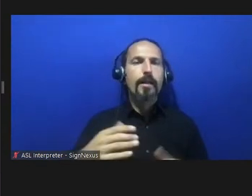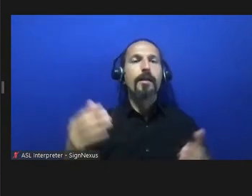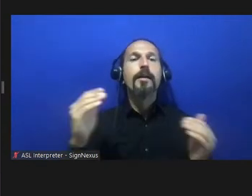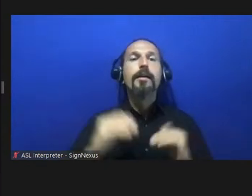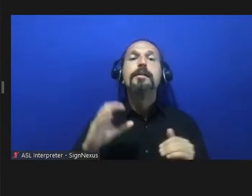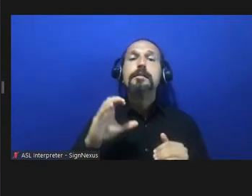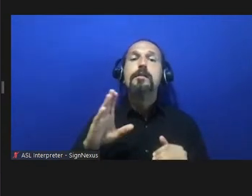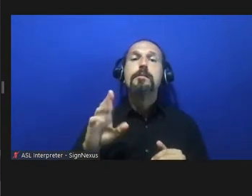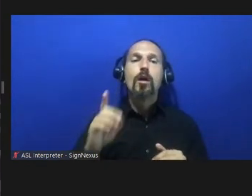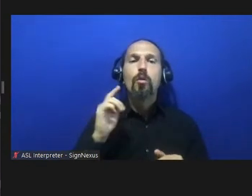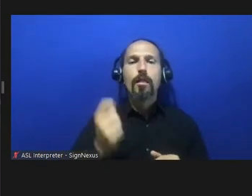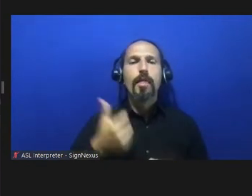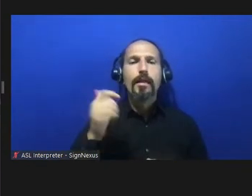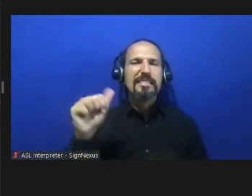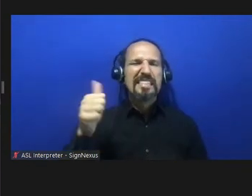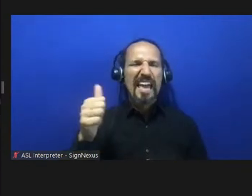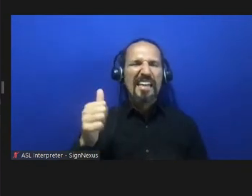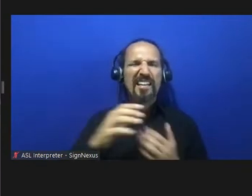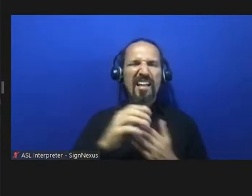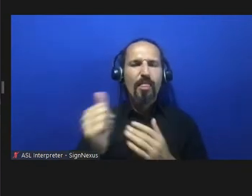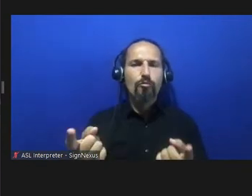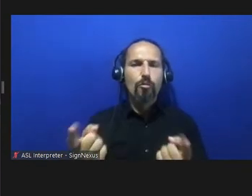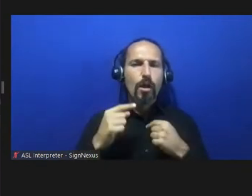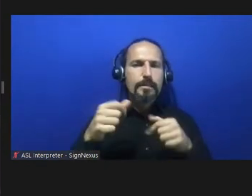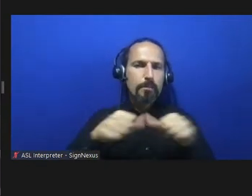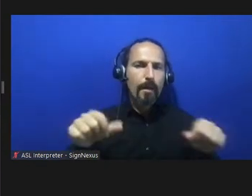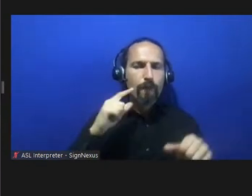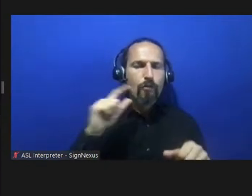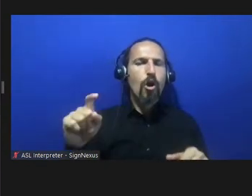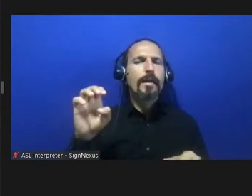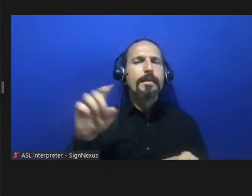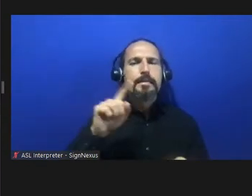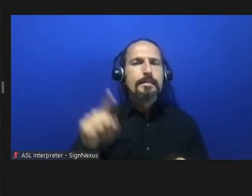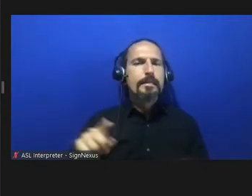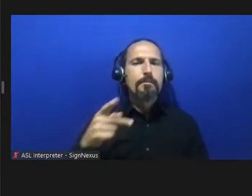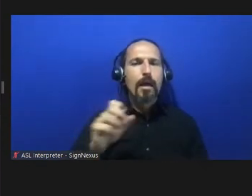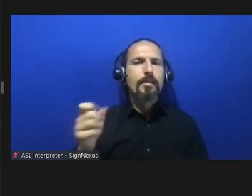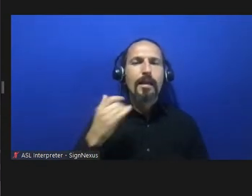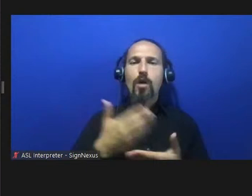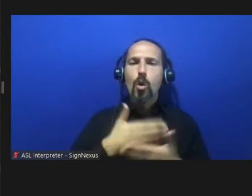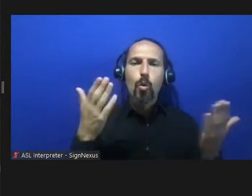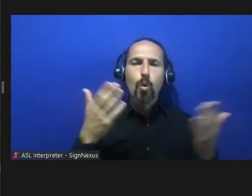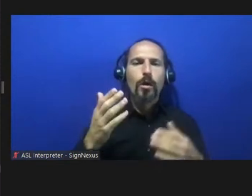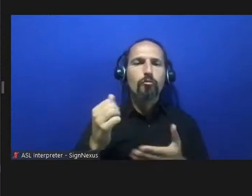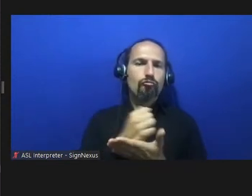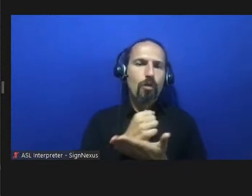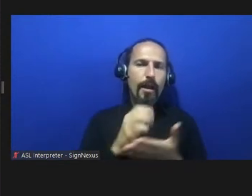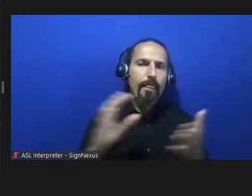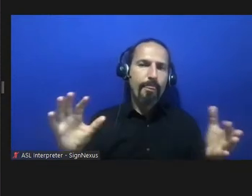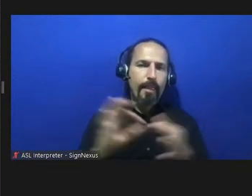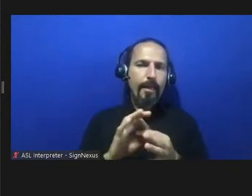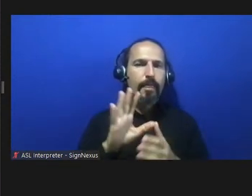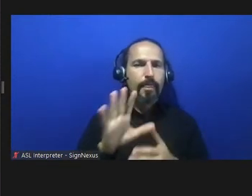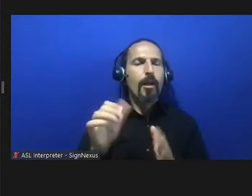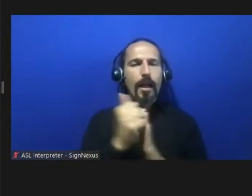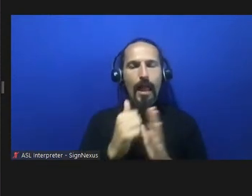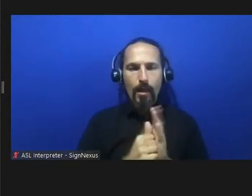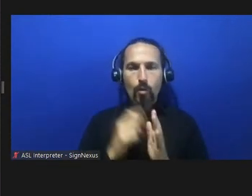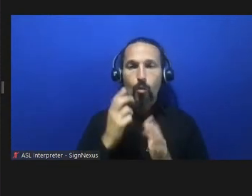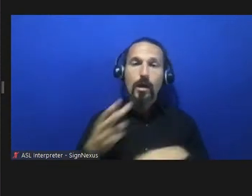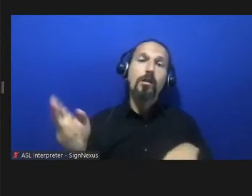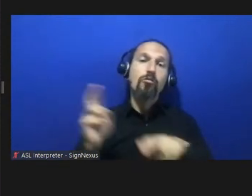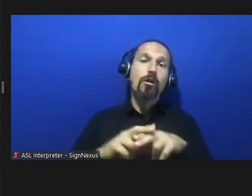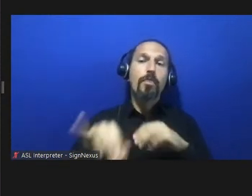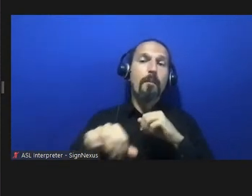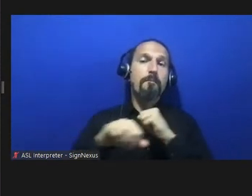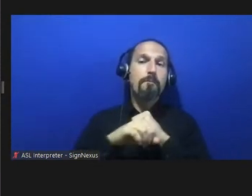eliminate the 10 refundable deposit required for ezpass customers with no credit card linked to their account it will increase promotion